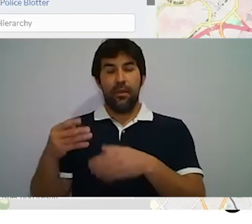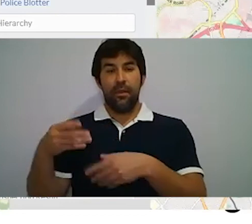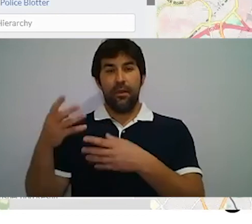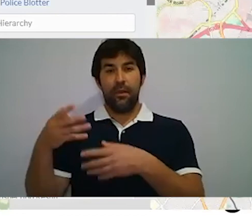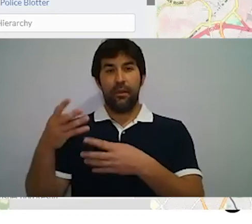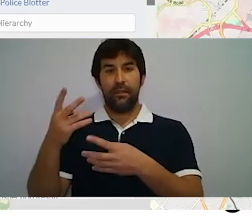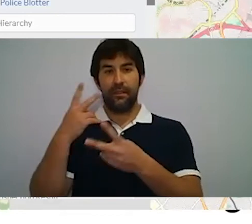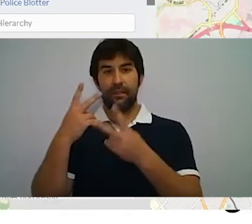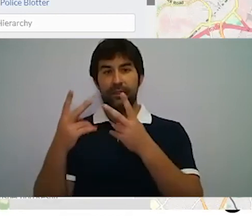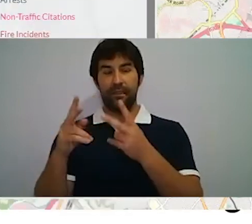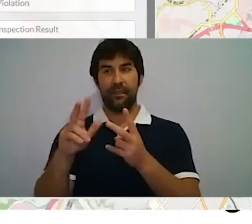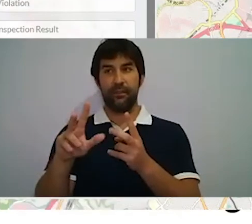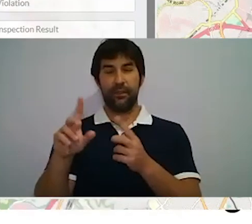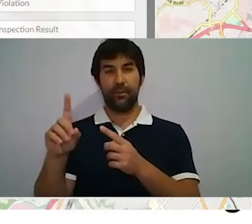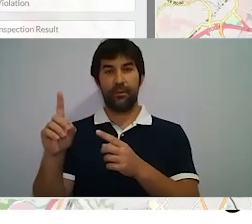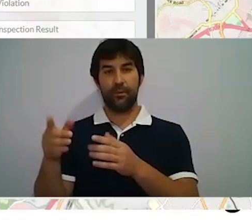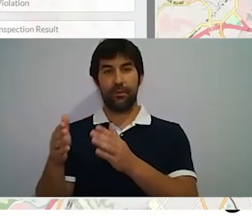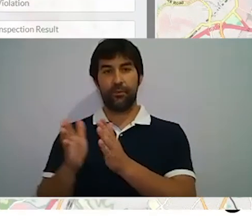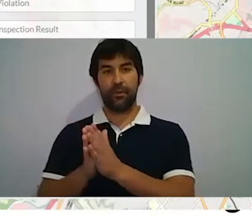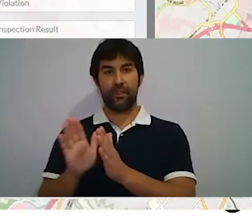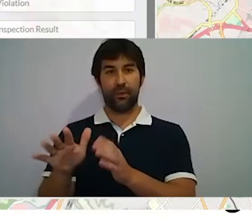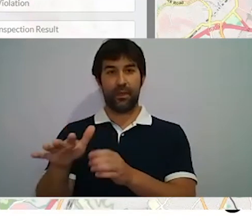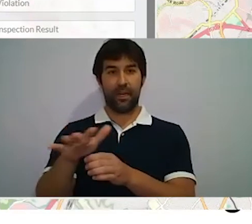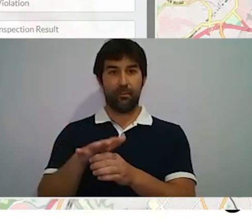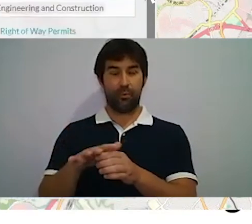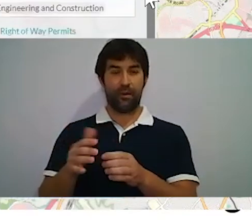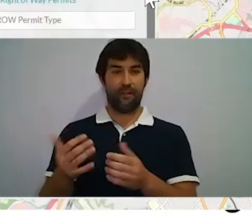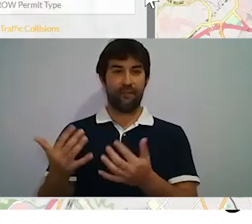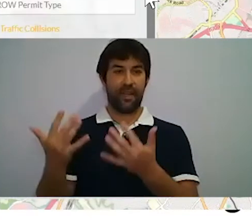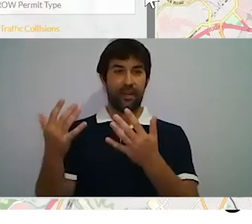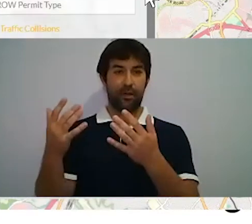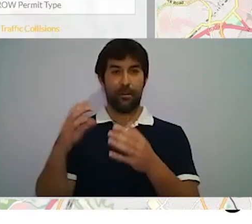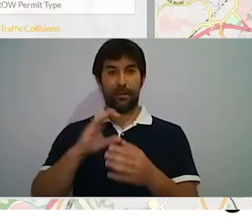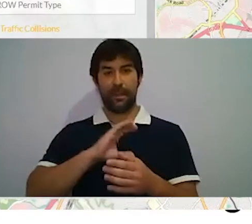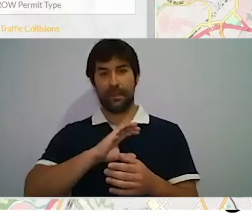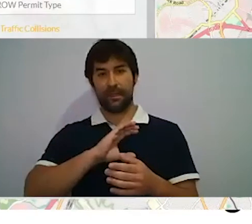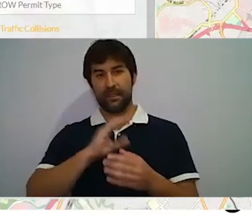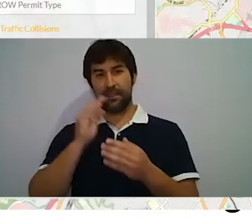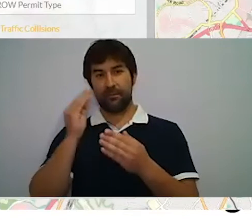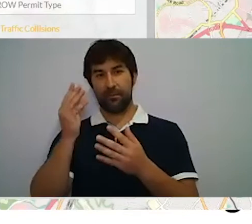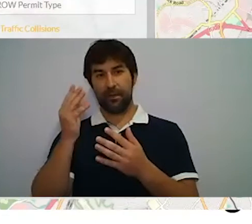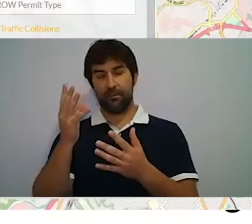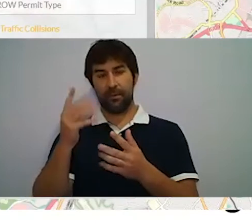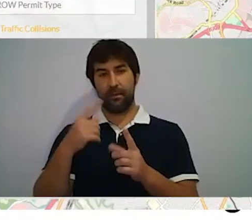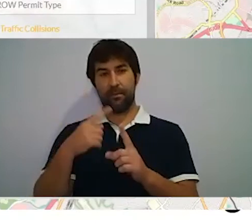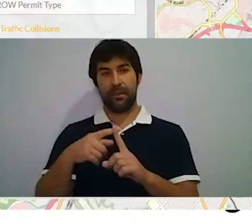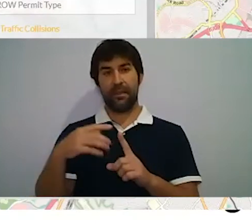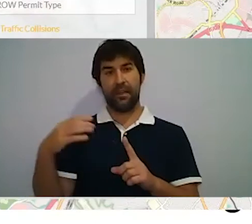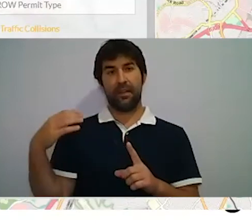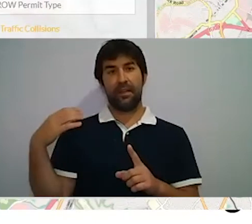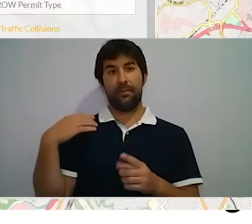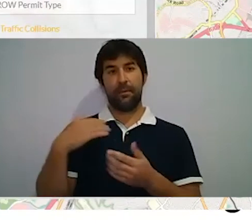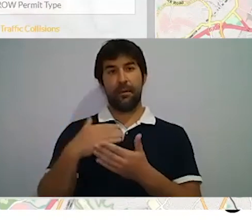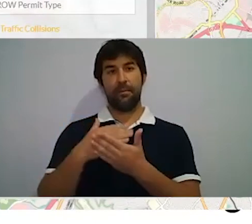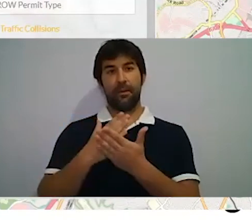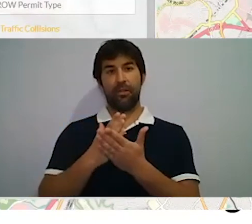I'm happy to respond to Mr. Gianella. There's rarely unanimity in a